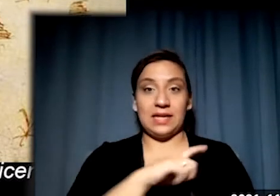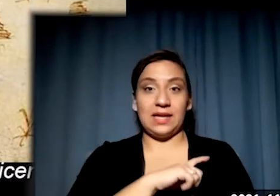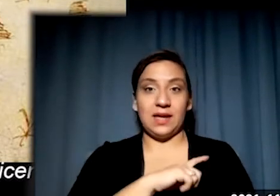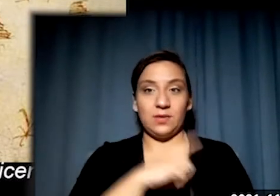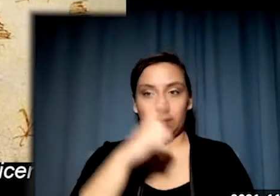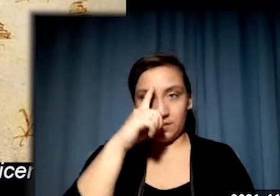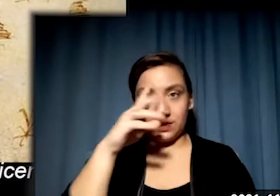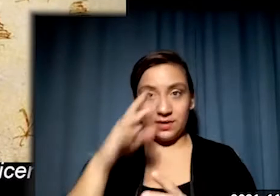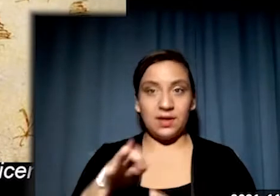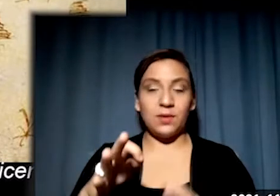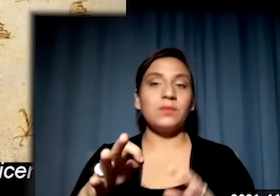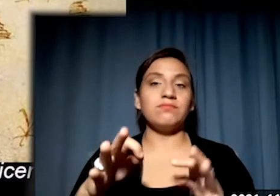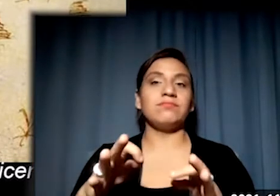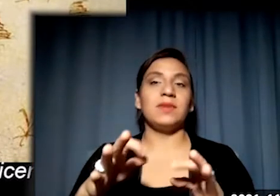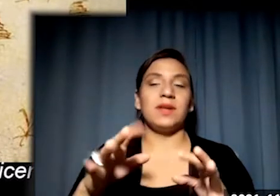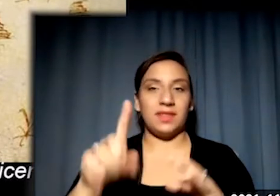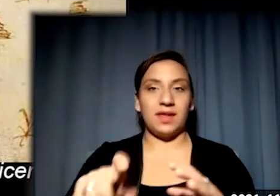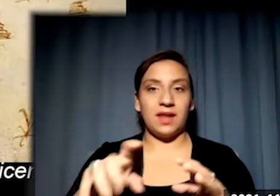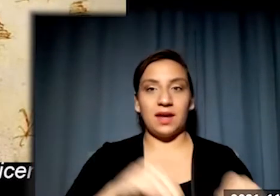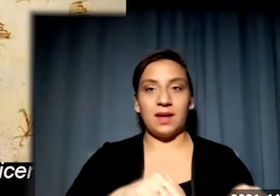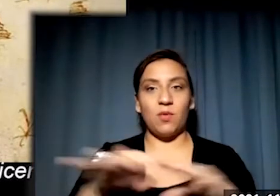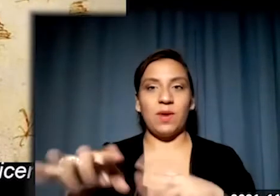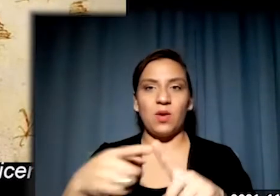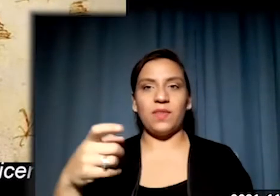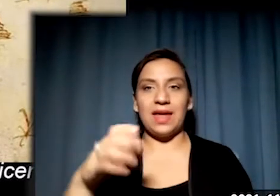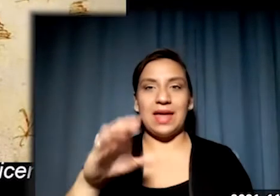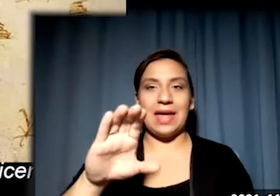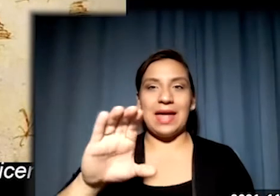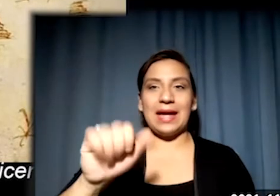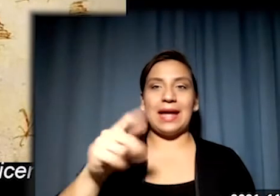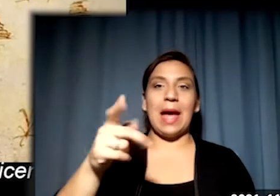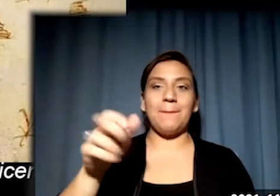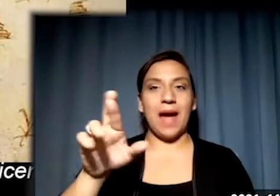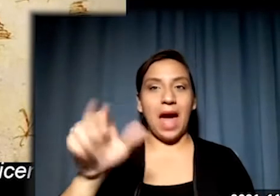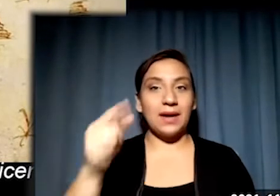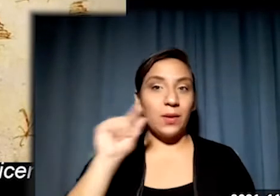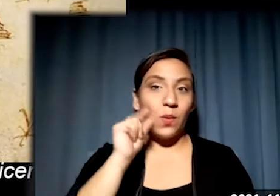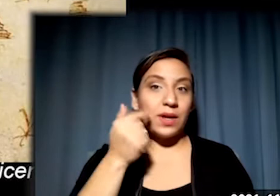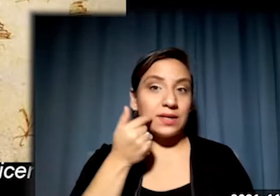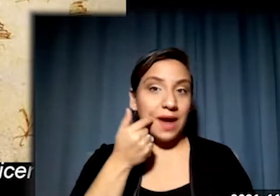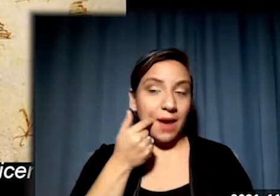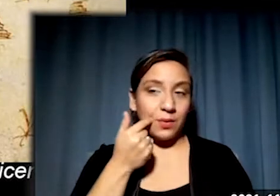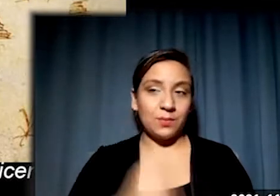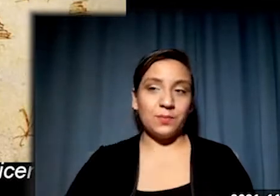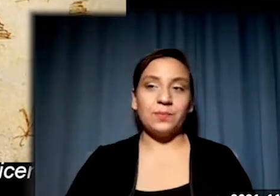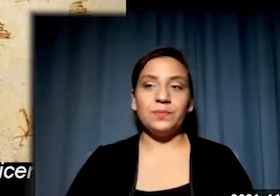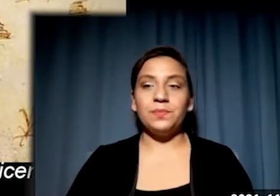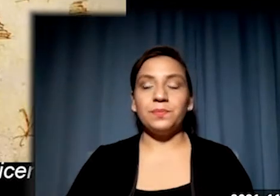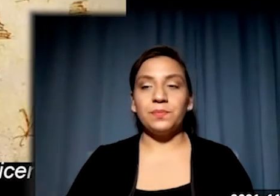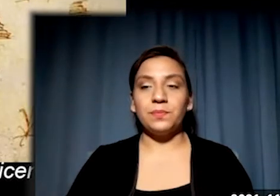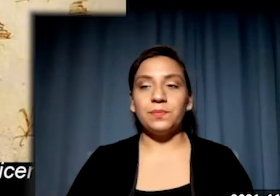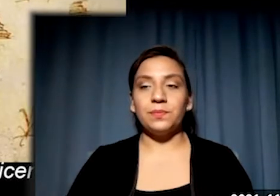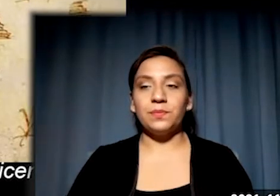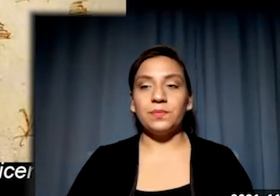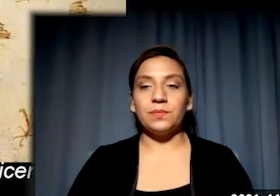day, the municipality of Guaynabo, and that it should be moved to the little island of Caparra,